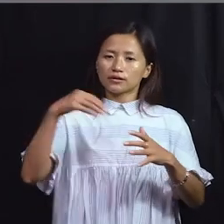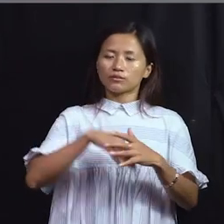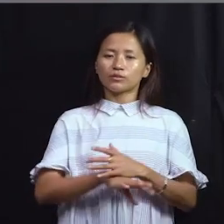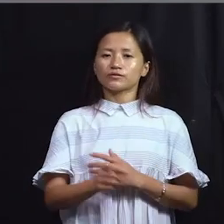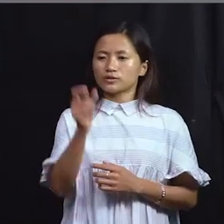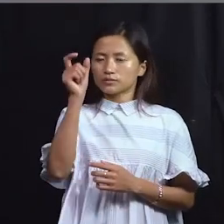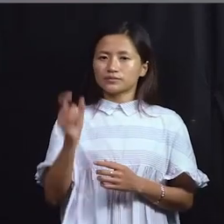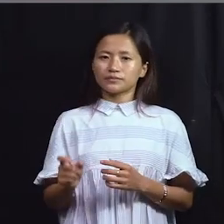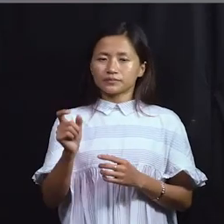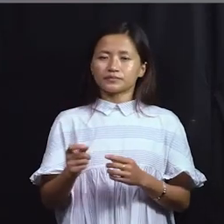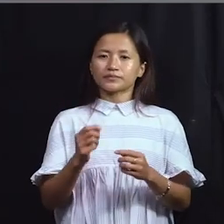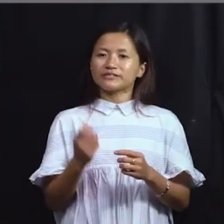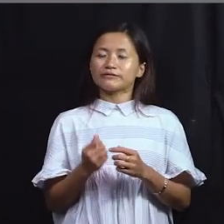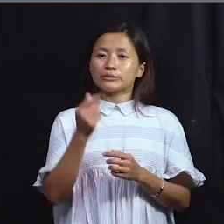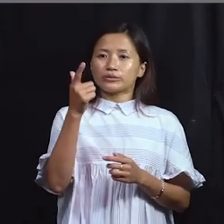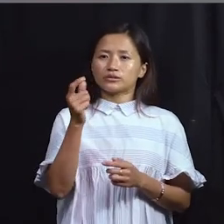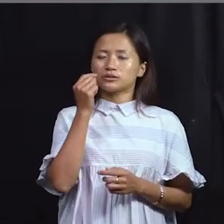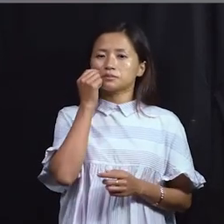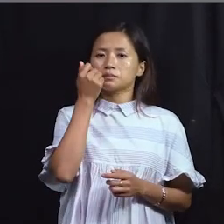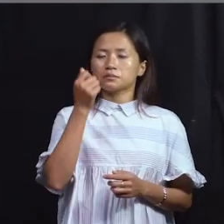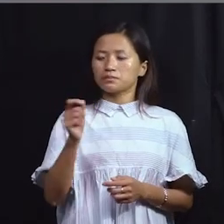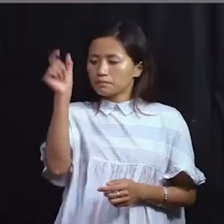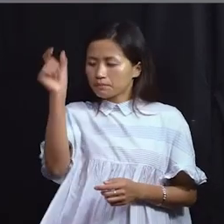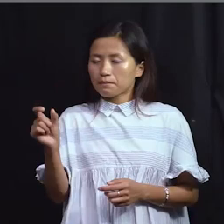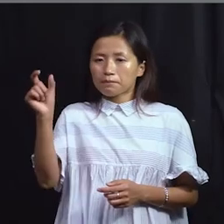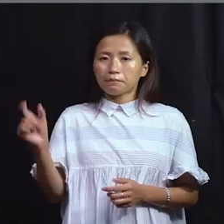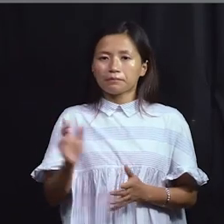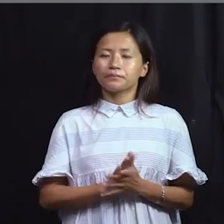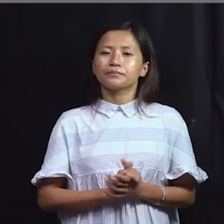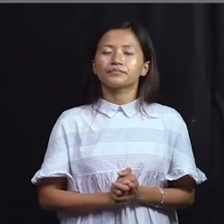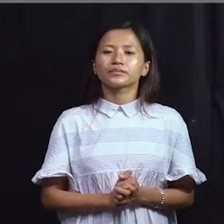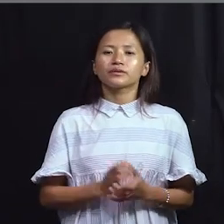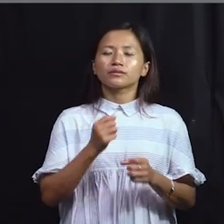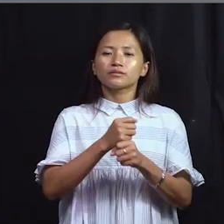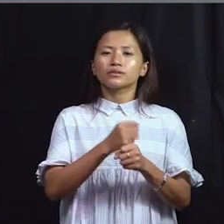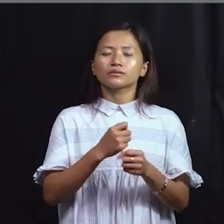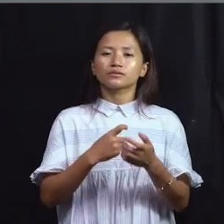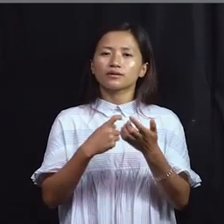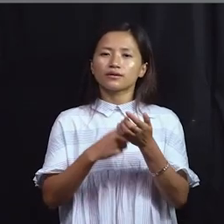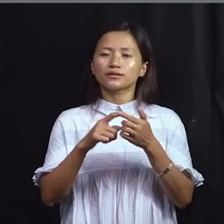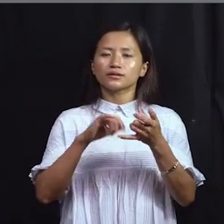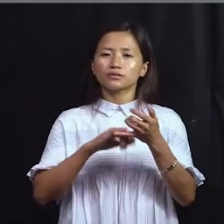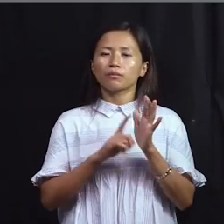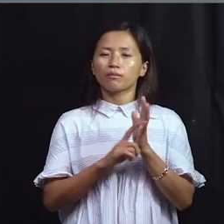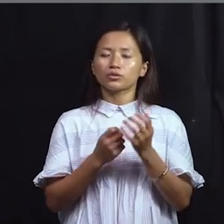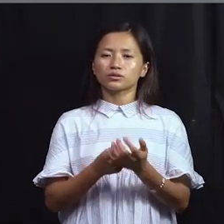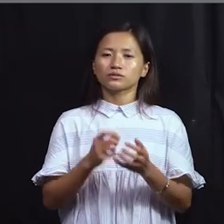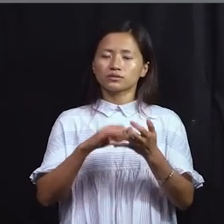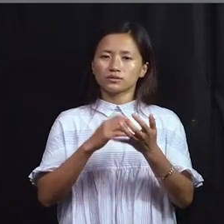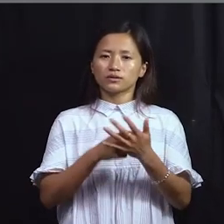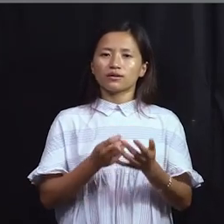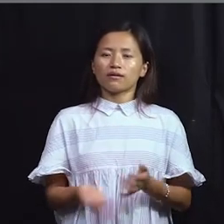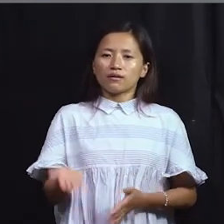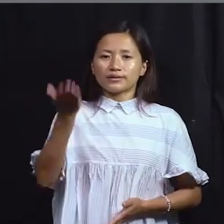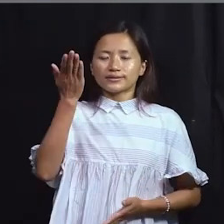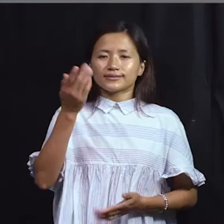rich people. That's number one. Not only that, the government can also resort to imposing higher